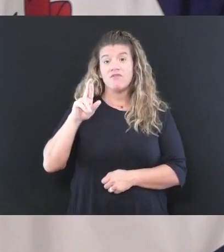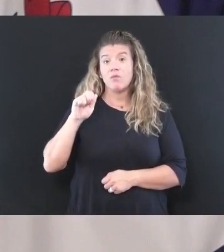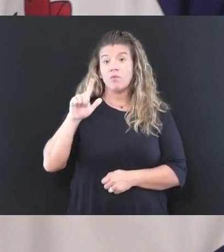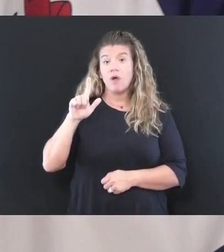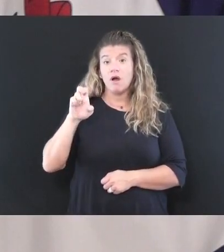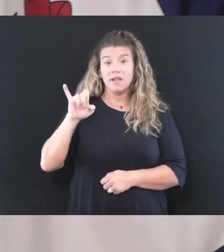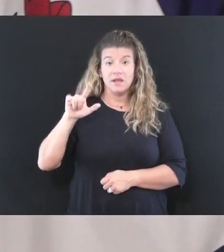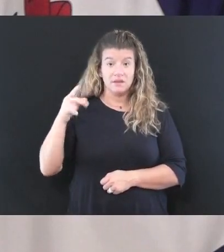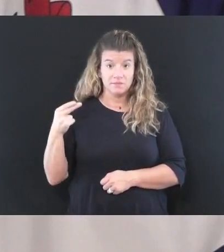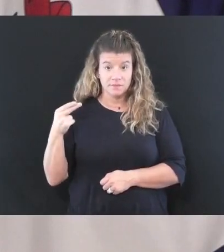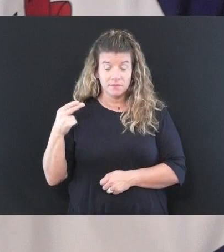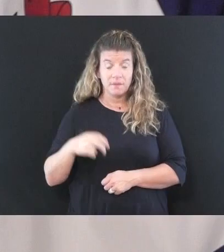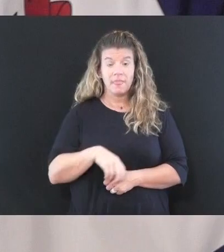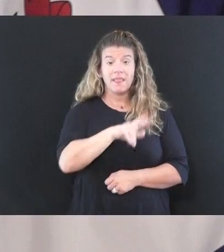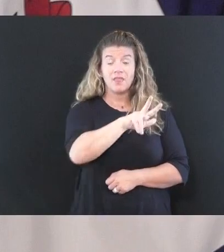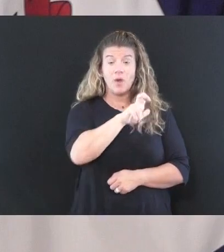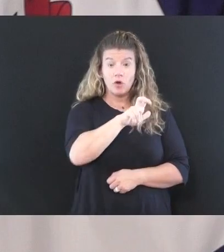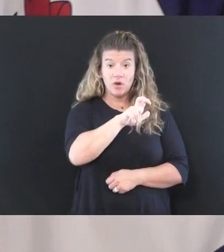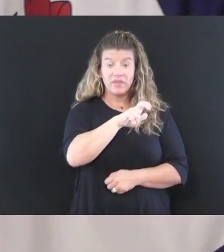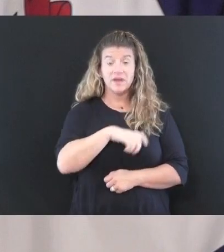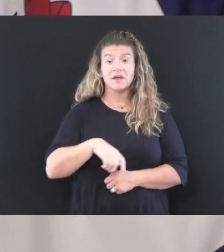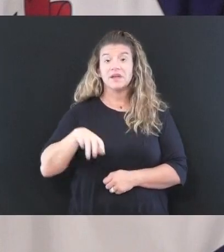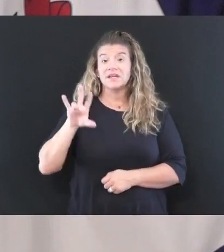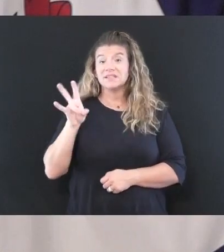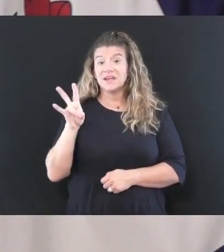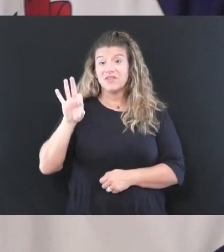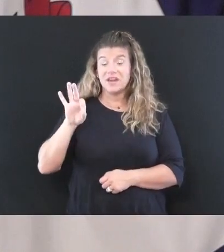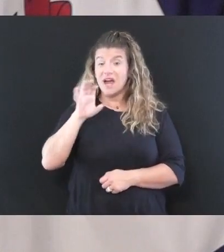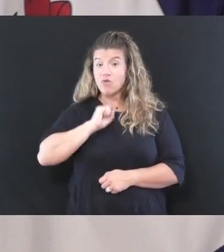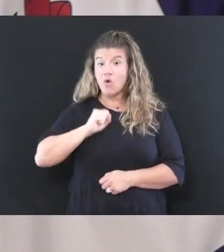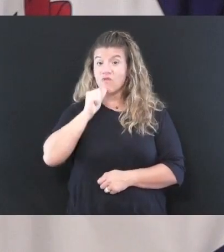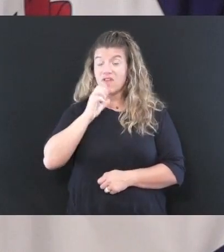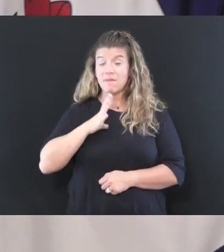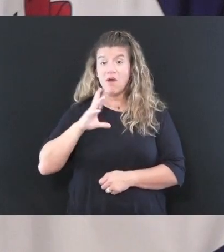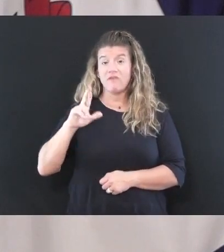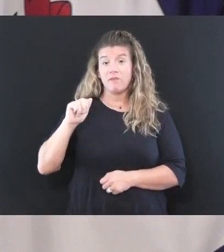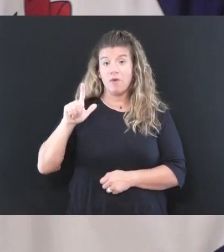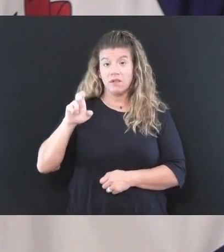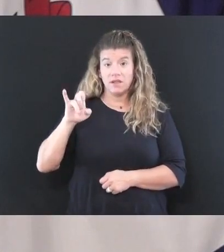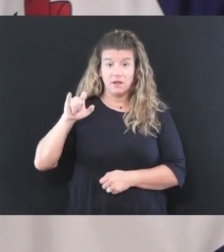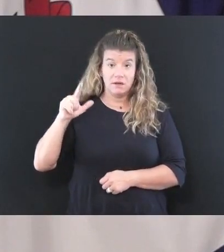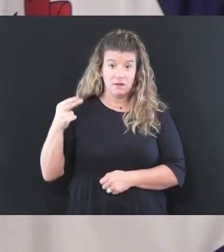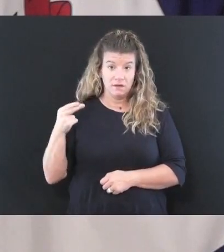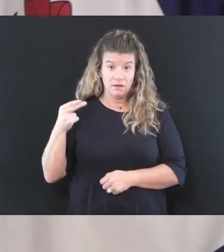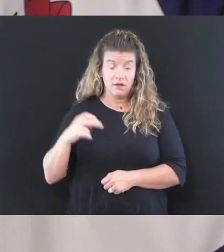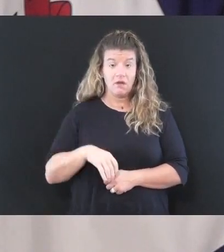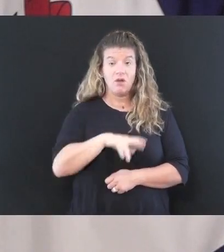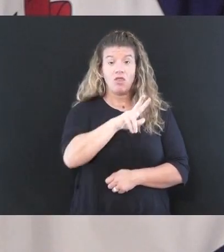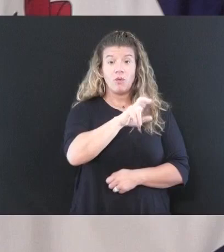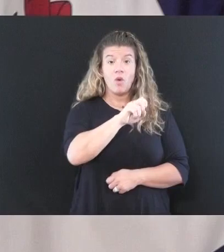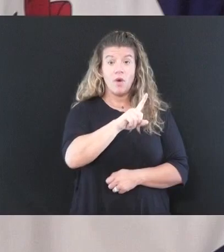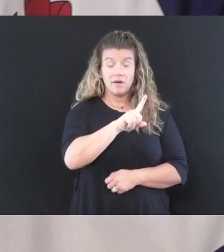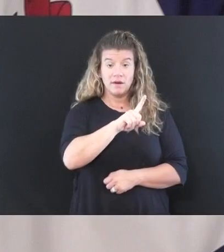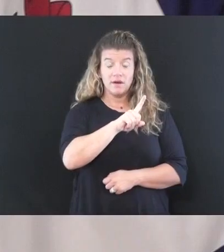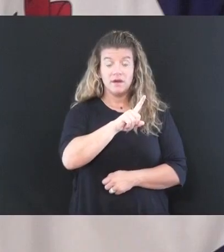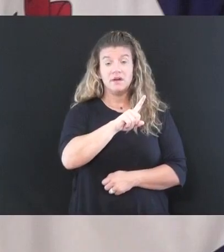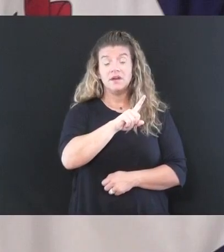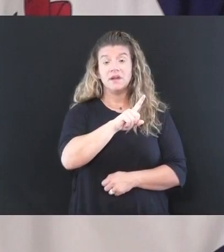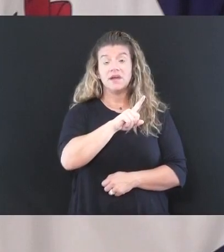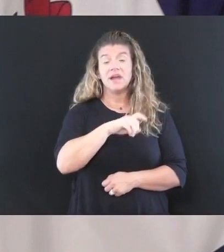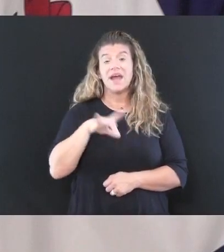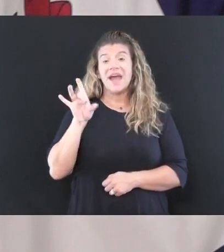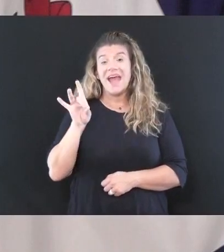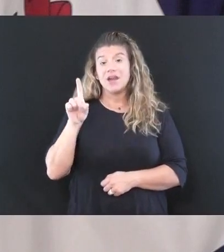County. Our 300th death was a 79-year-old female from Raleigh County. Our 301st death,